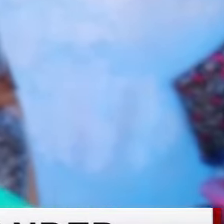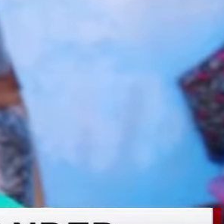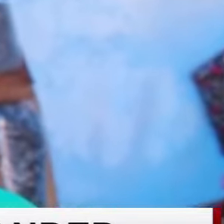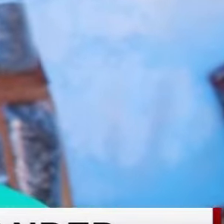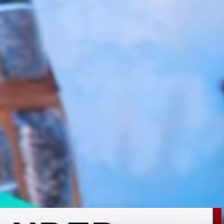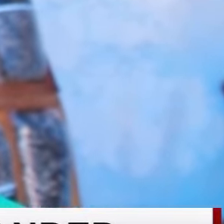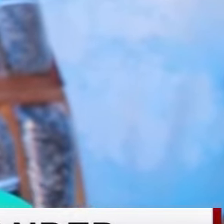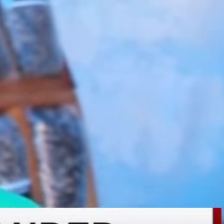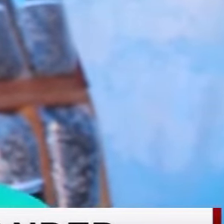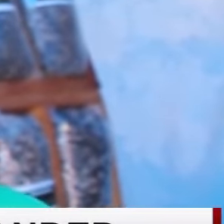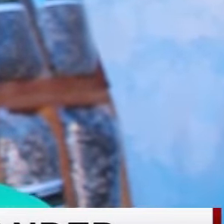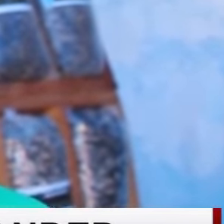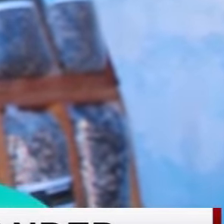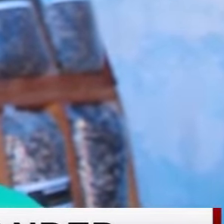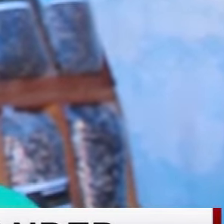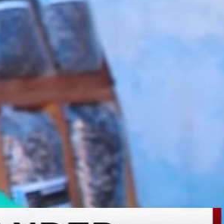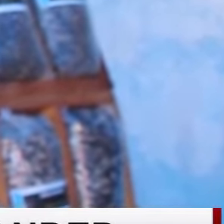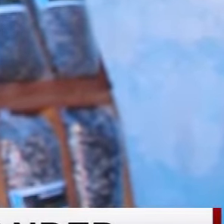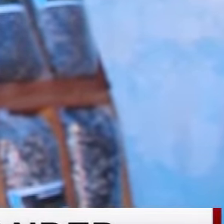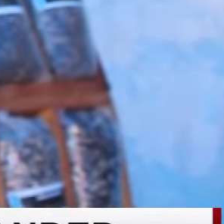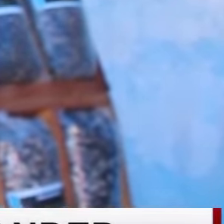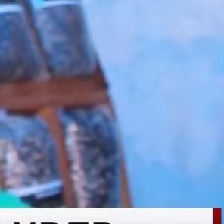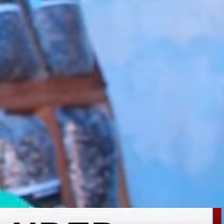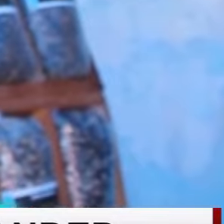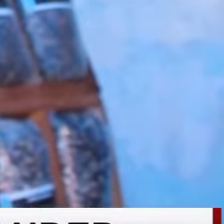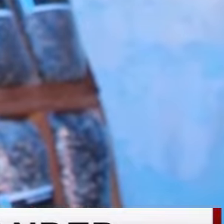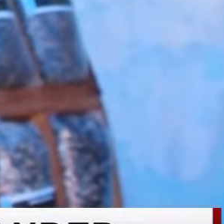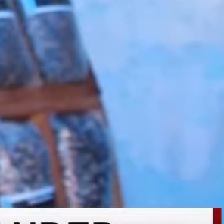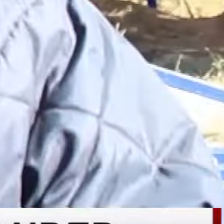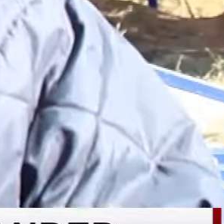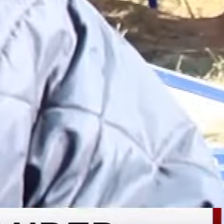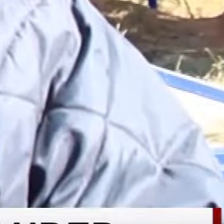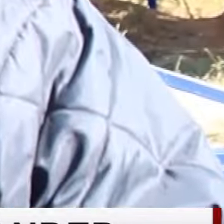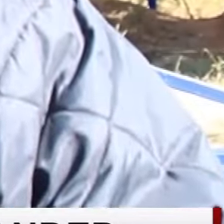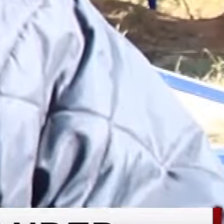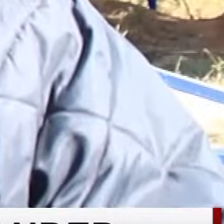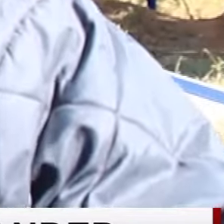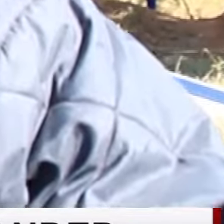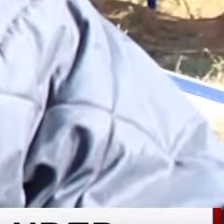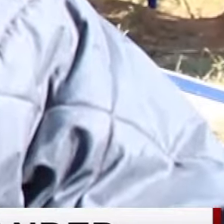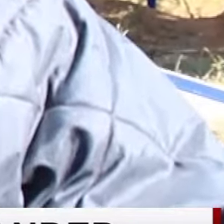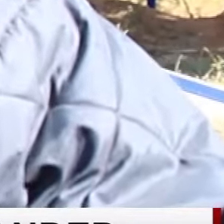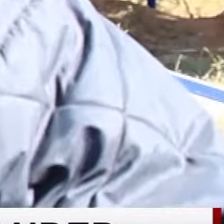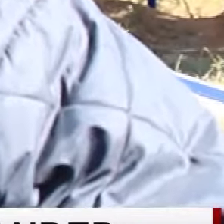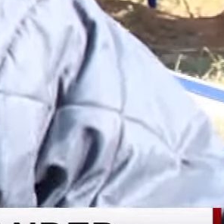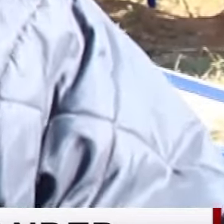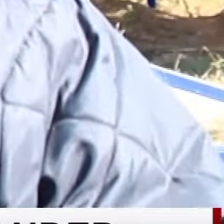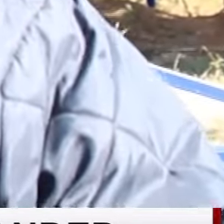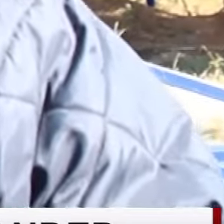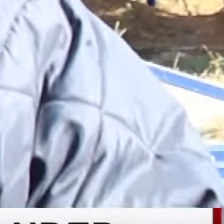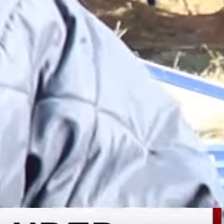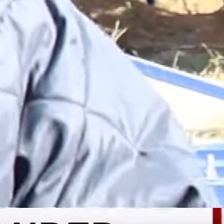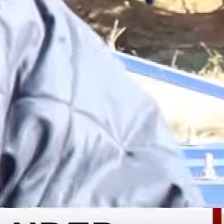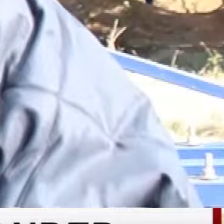resilience, where women have to participate even when we have this drought. I'm encouraging all